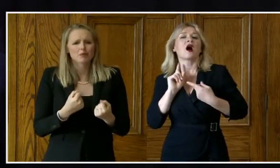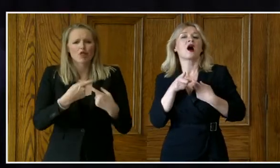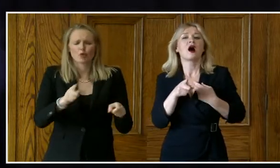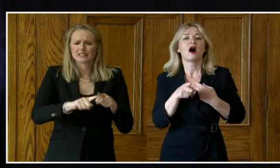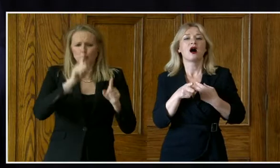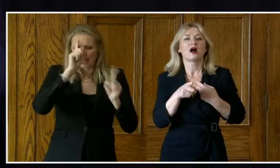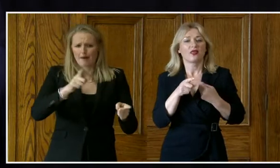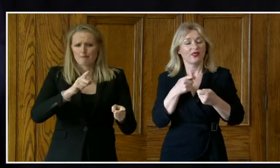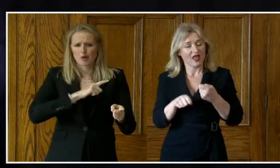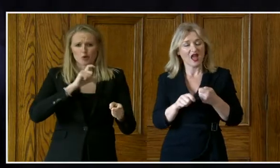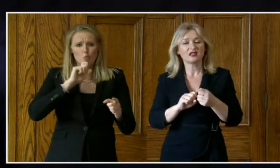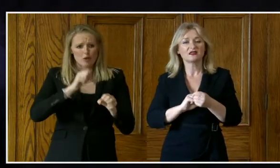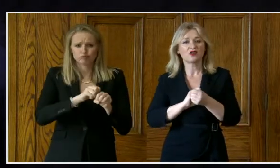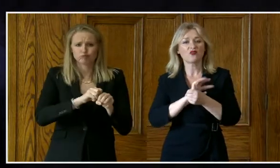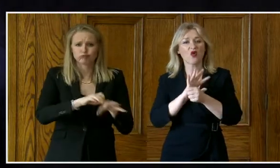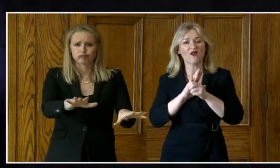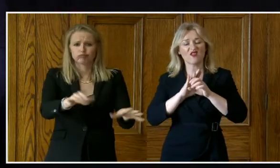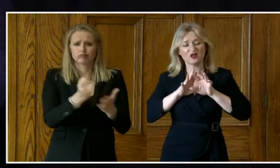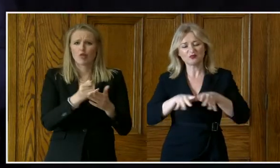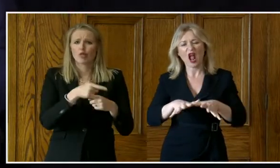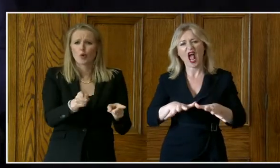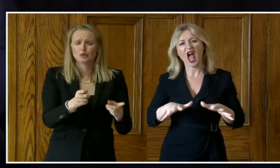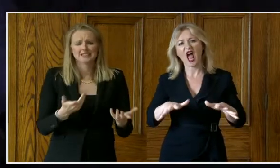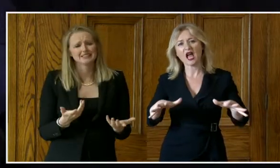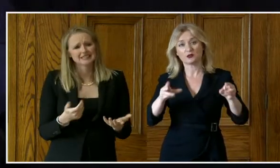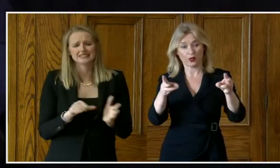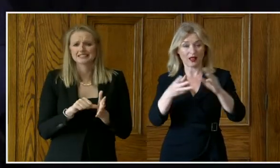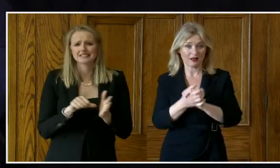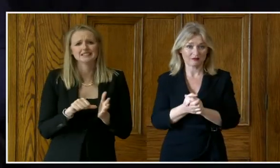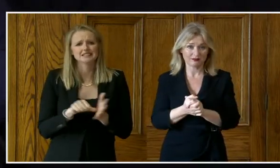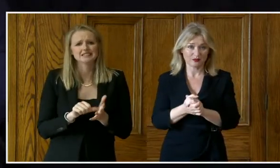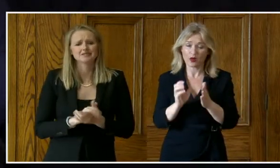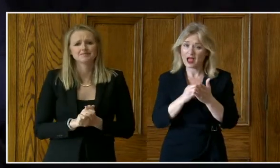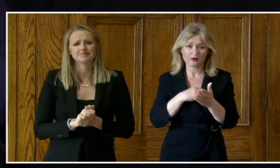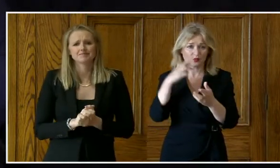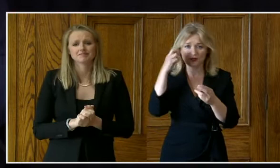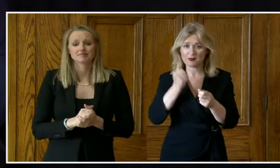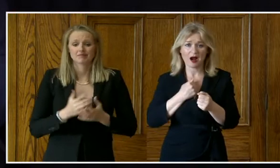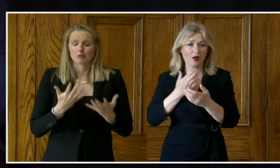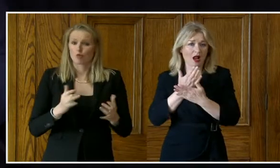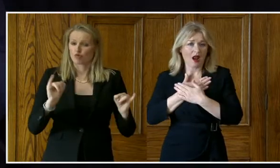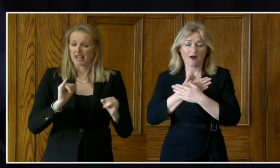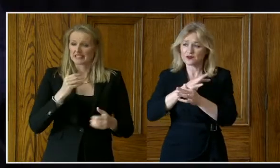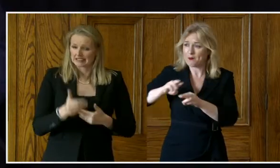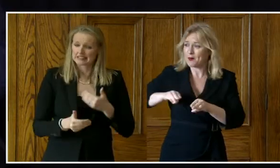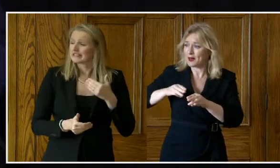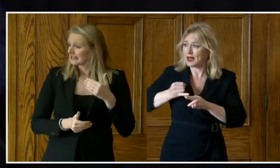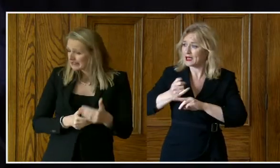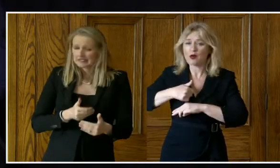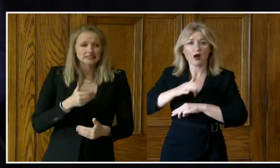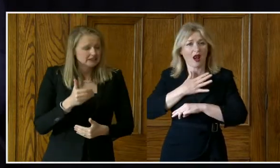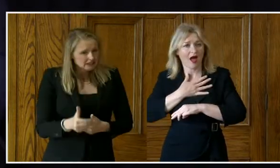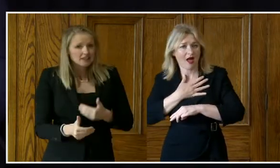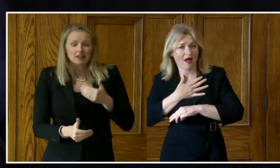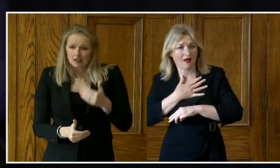avoid for our loved ones. As we move through the various stages of this pandemic, of course our response too